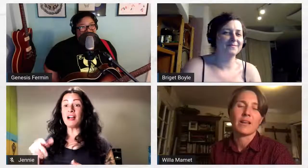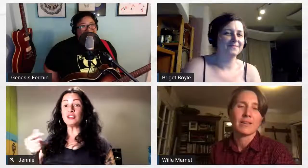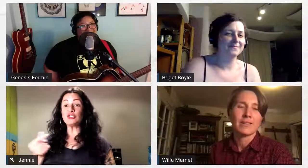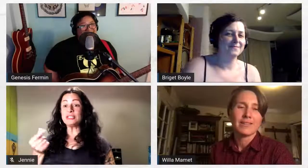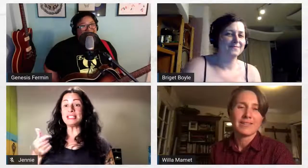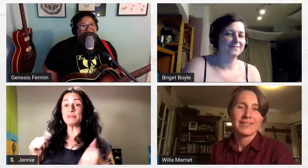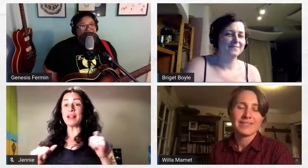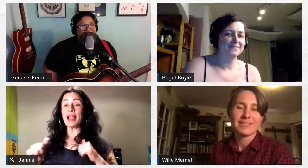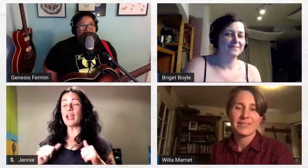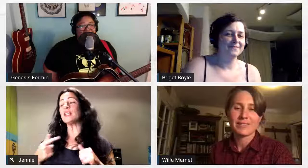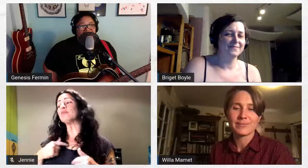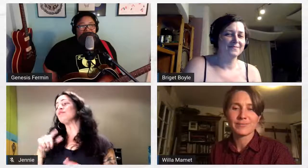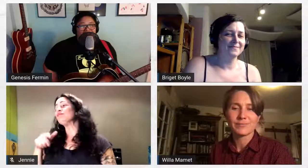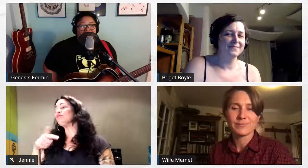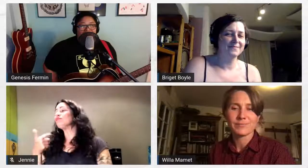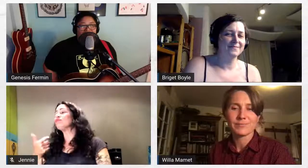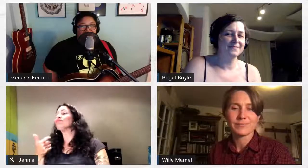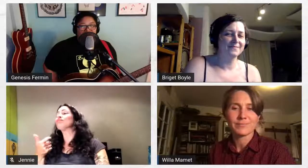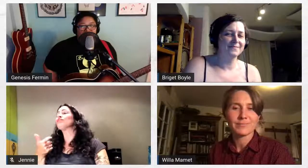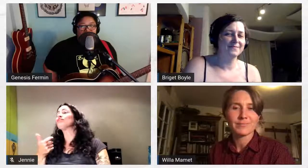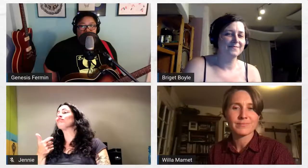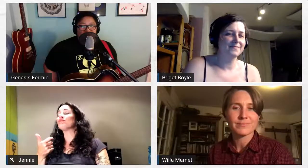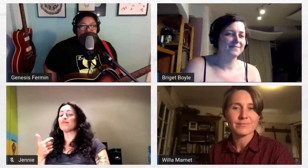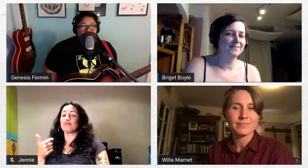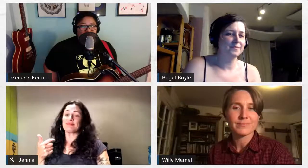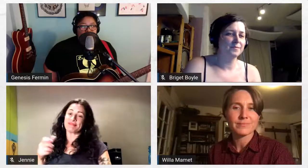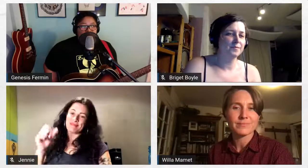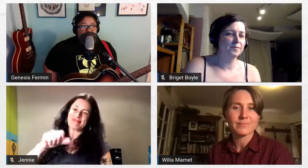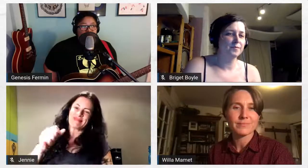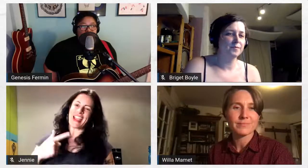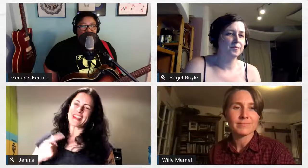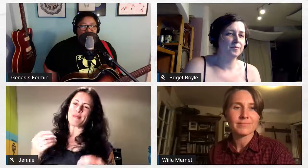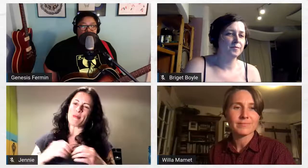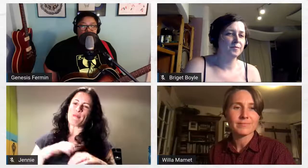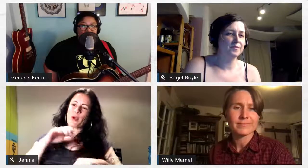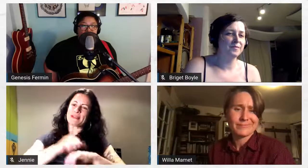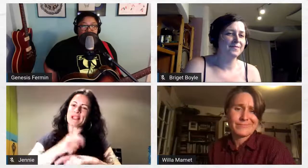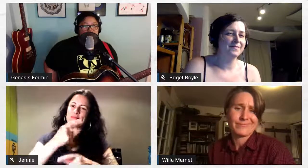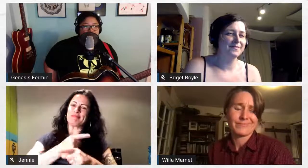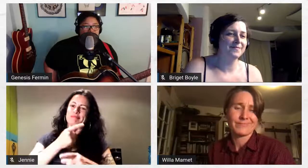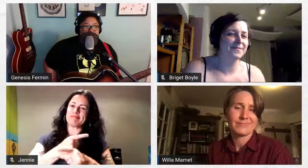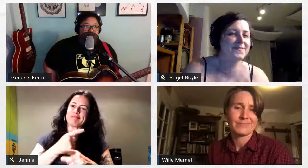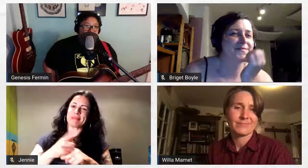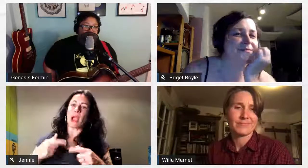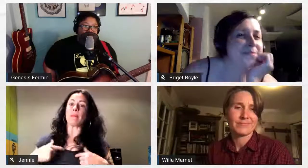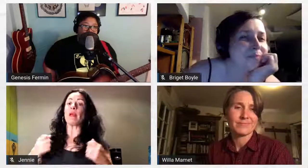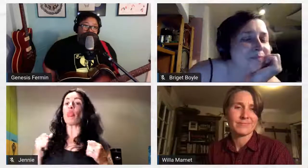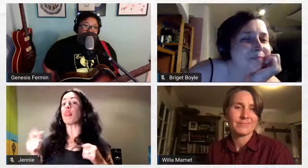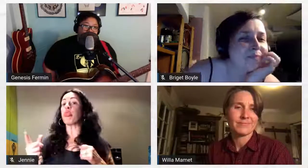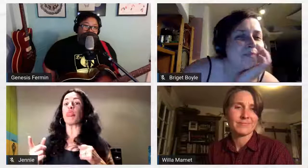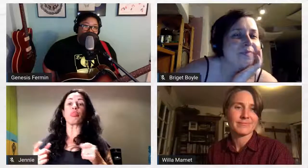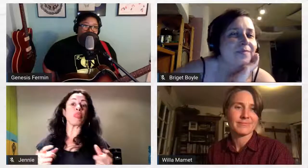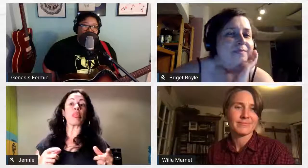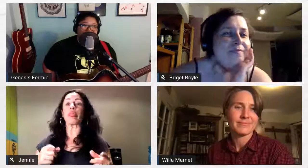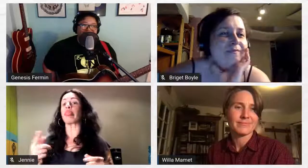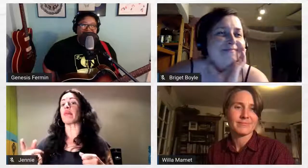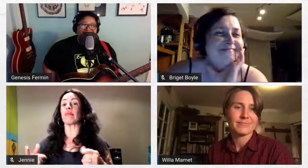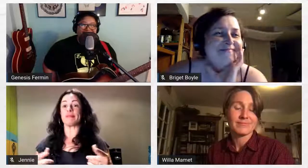instead. Yeah. I need to be a little bit more scheduled now. I've been going sporadically and it's like,